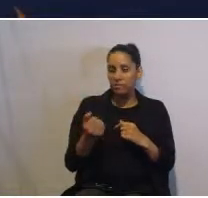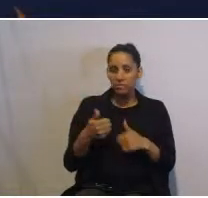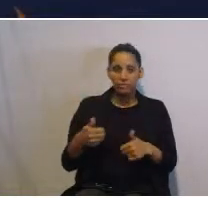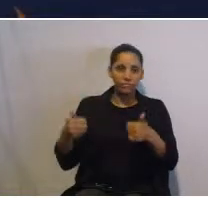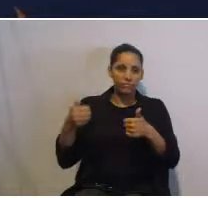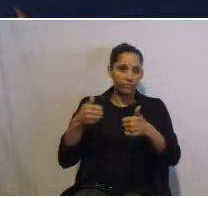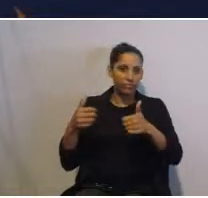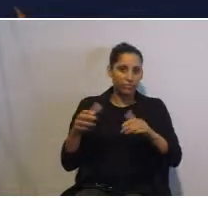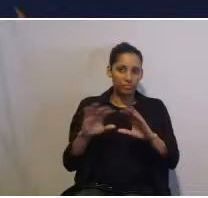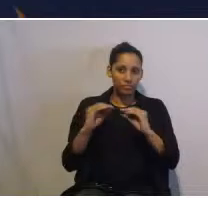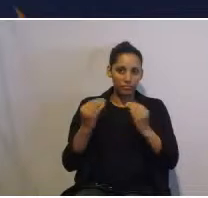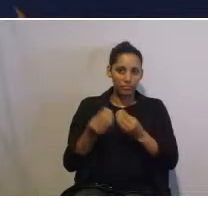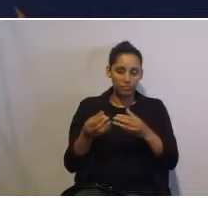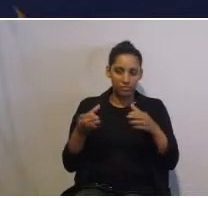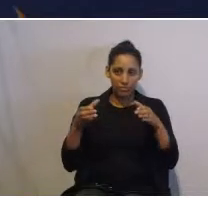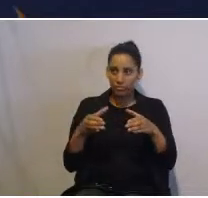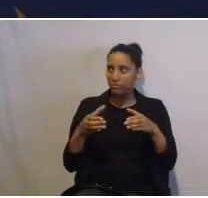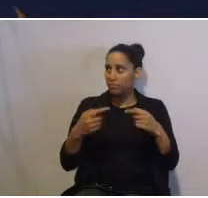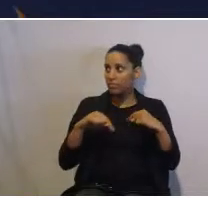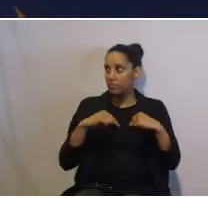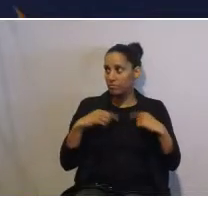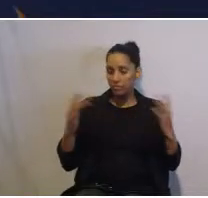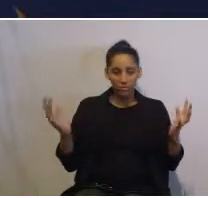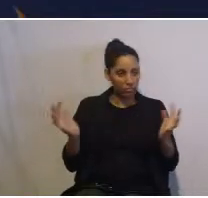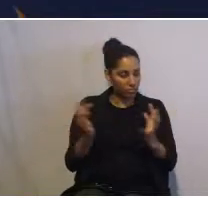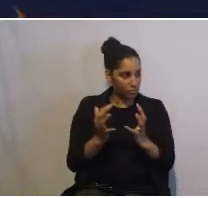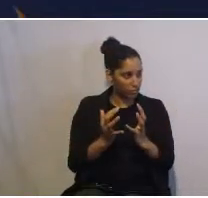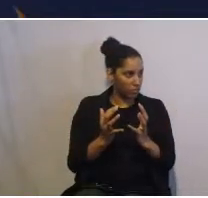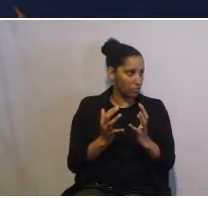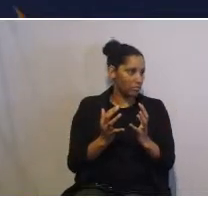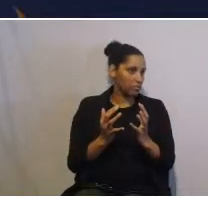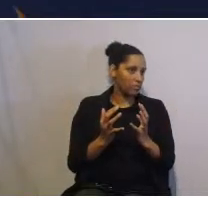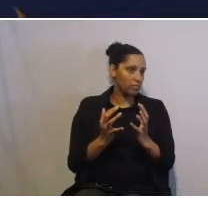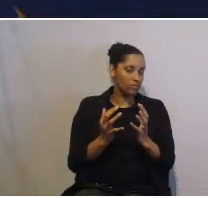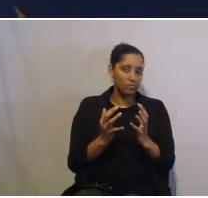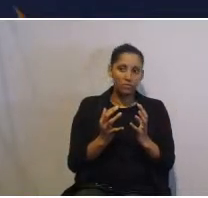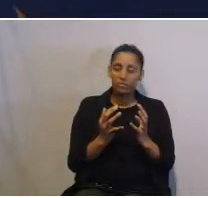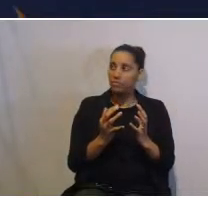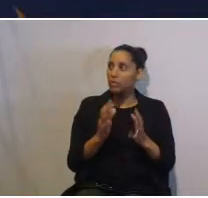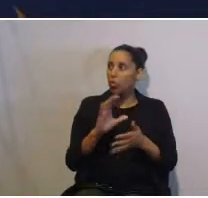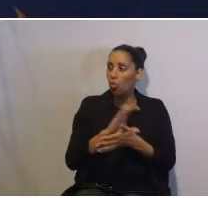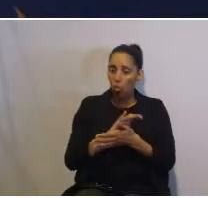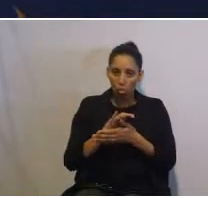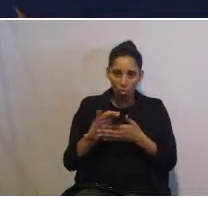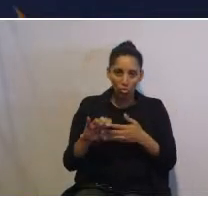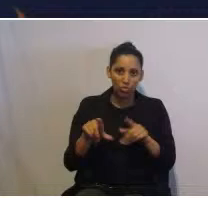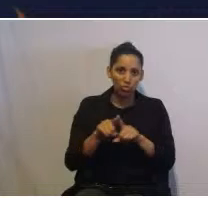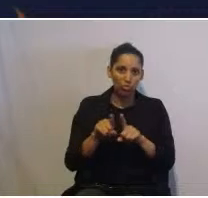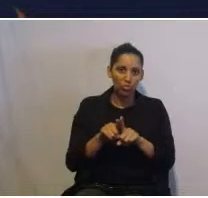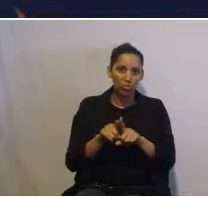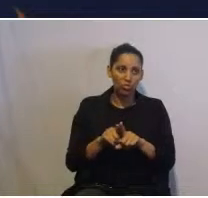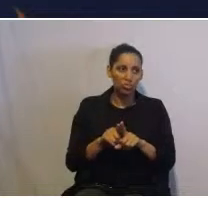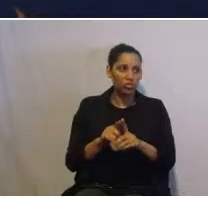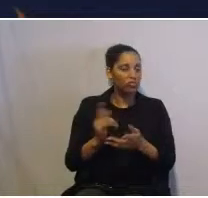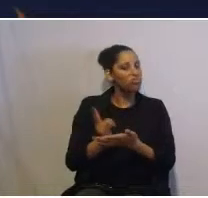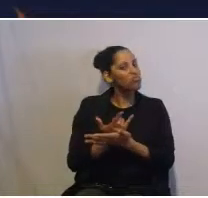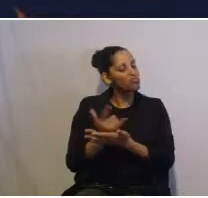people that, we come together, do courses and chat and